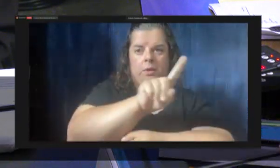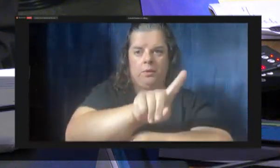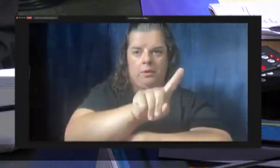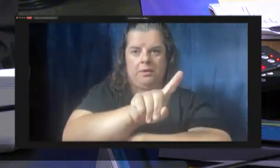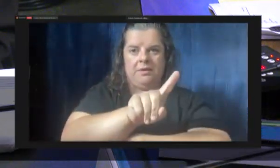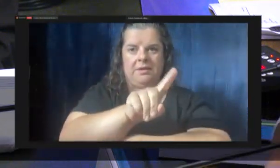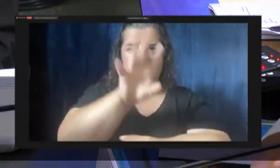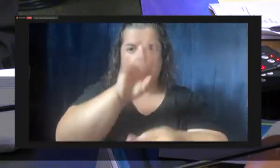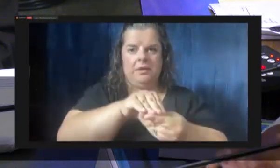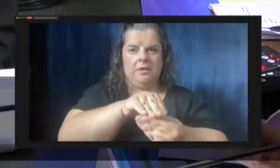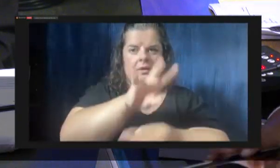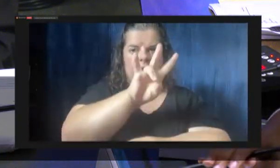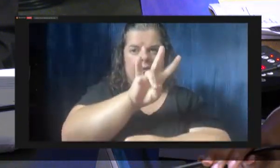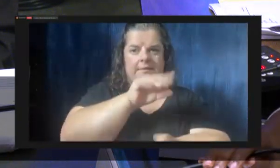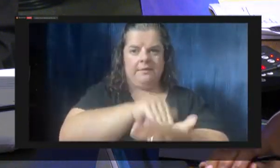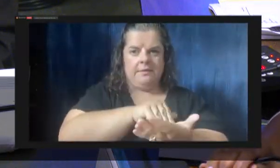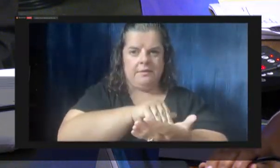is